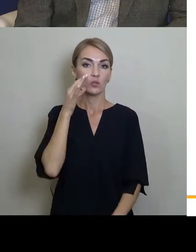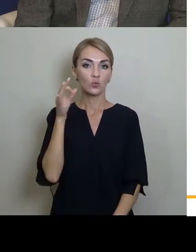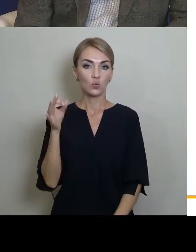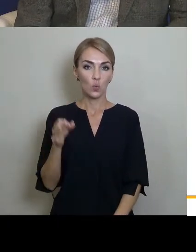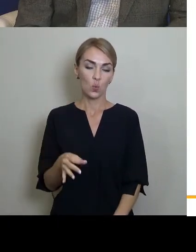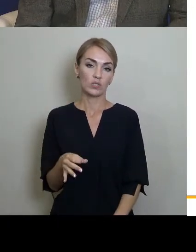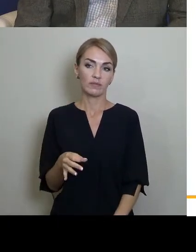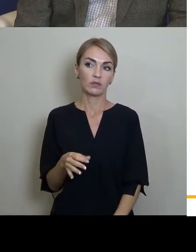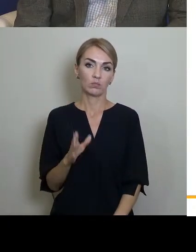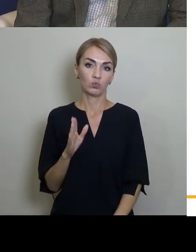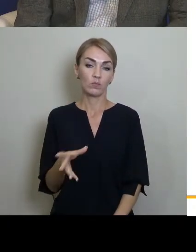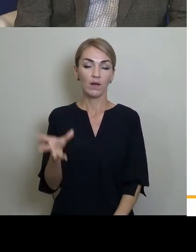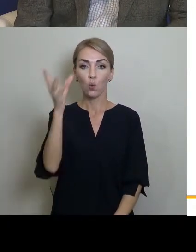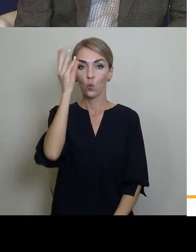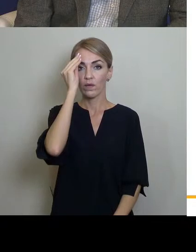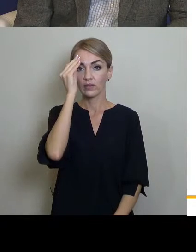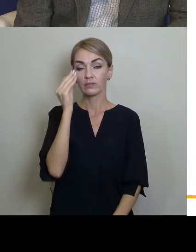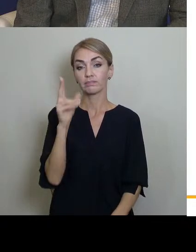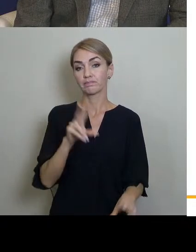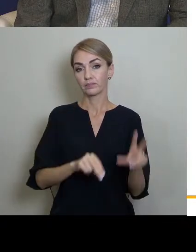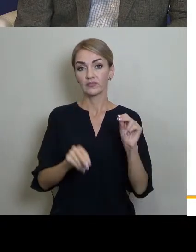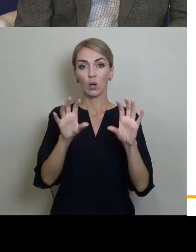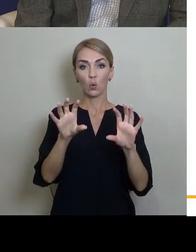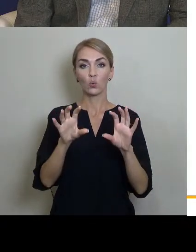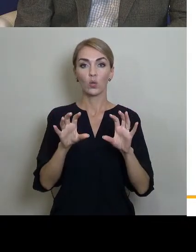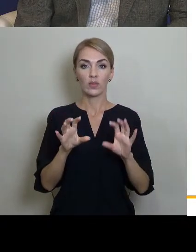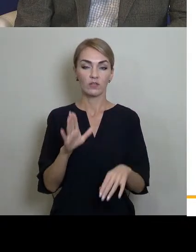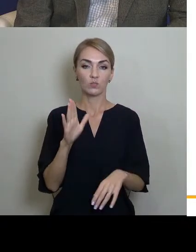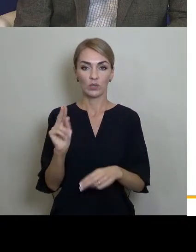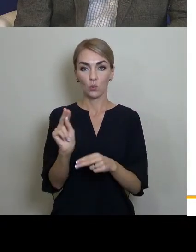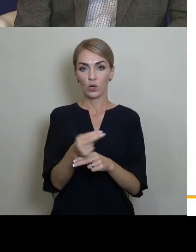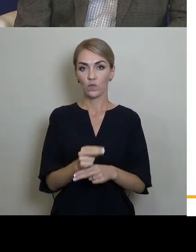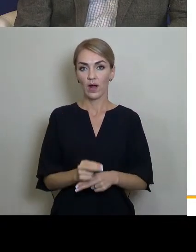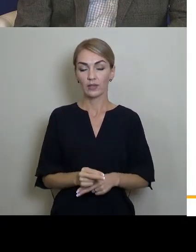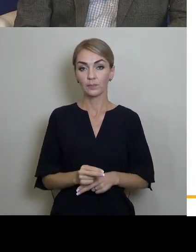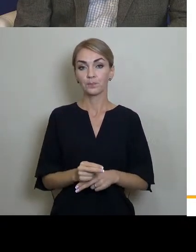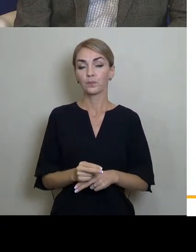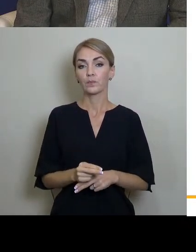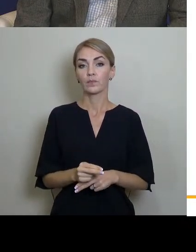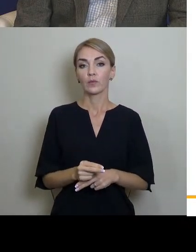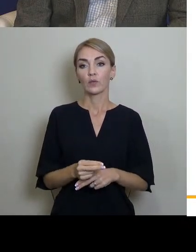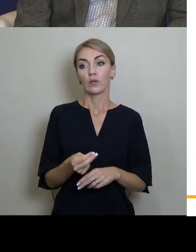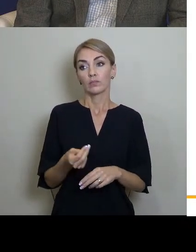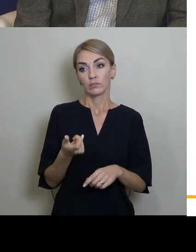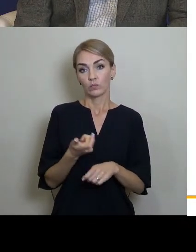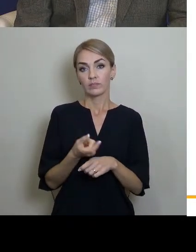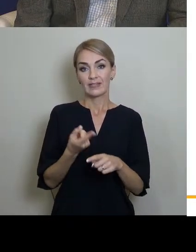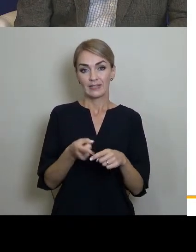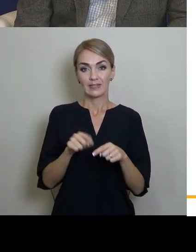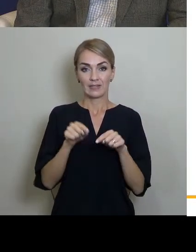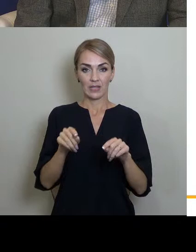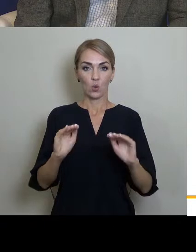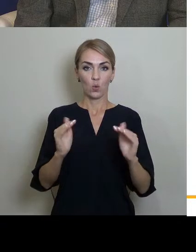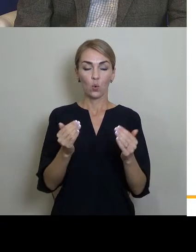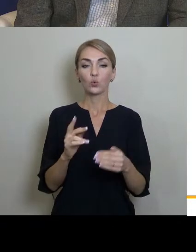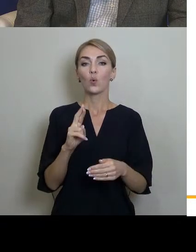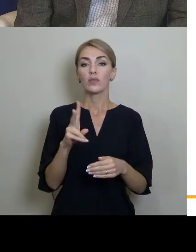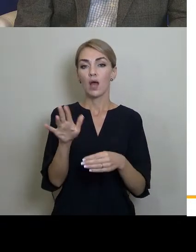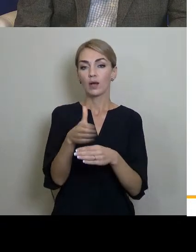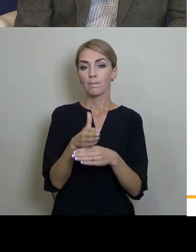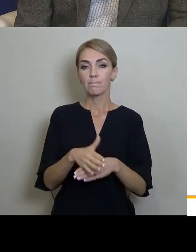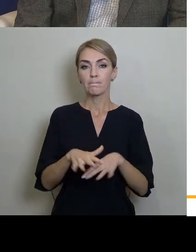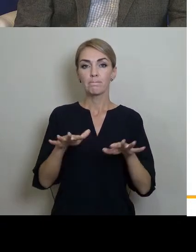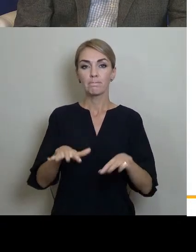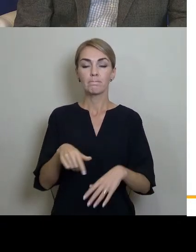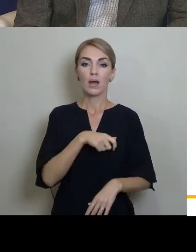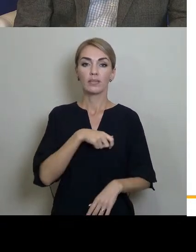It's an interesting experiment which we will have to take into account, and we hope that the legislator will take it into account. So this is